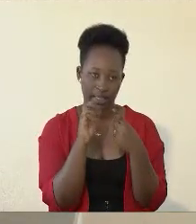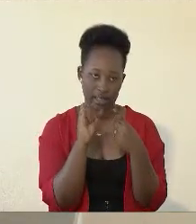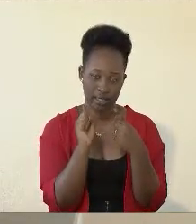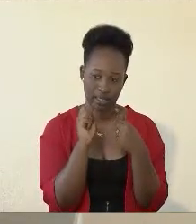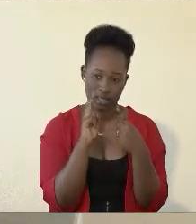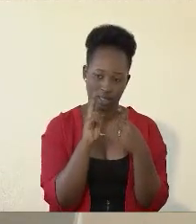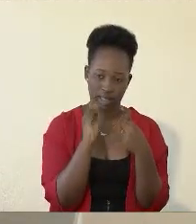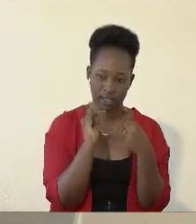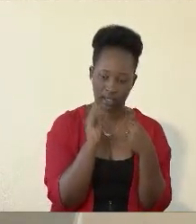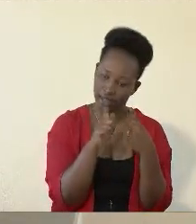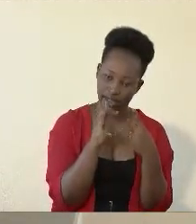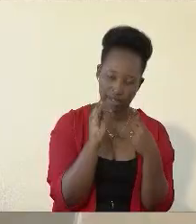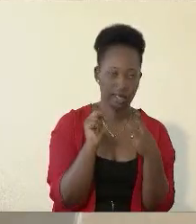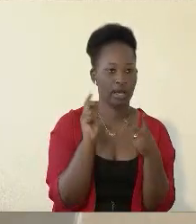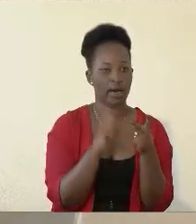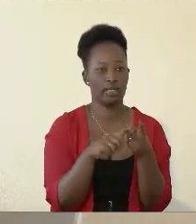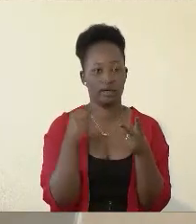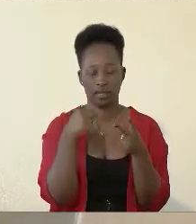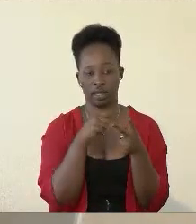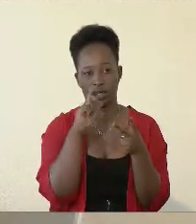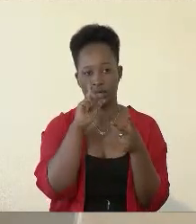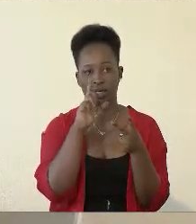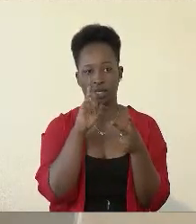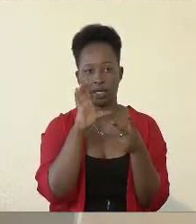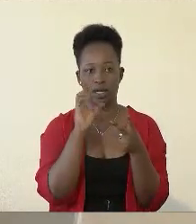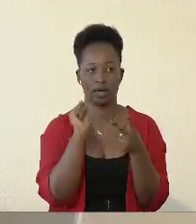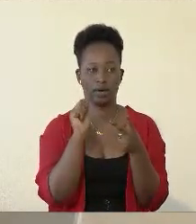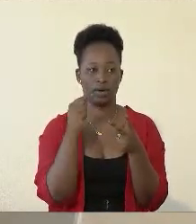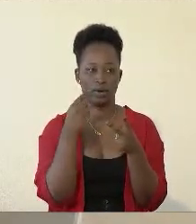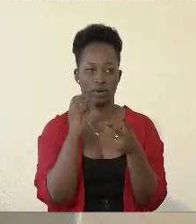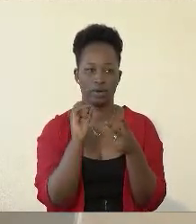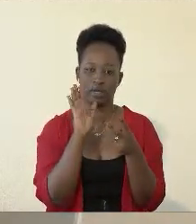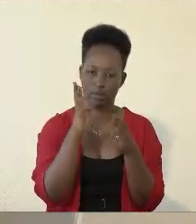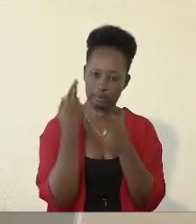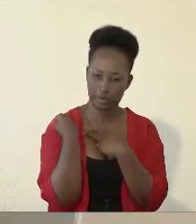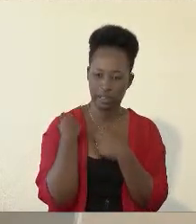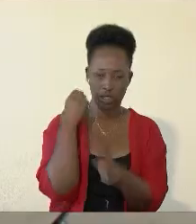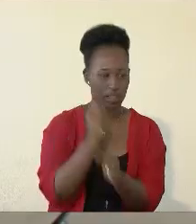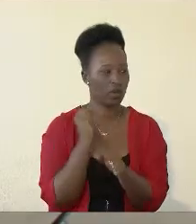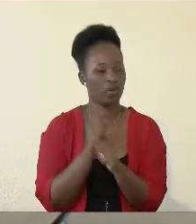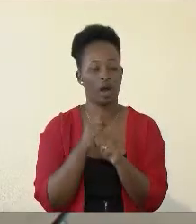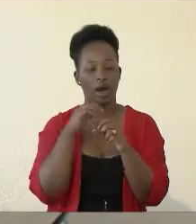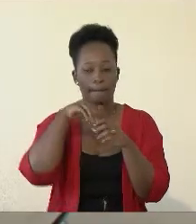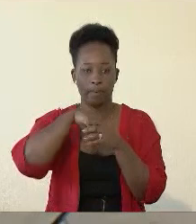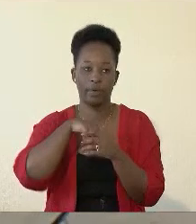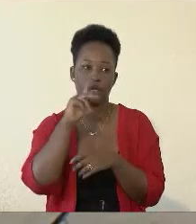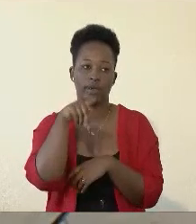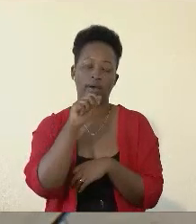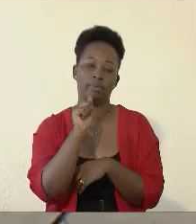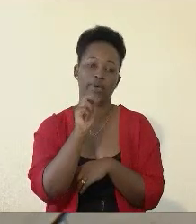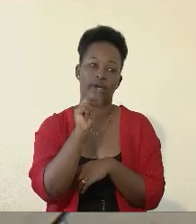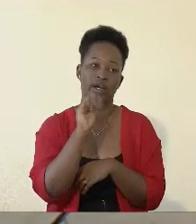all right? These two hormones are responsible, and they are produced by the pancreas, and they are responsible for balancing